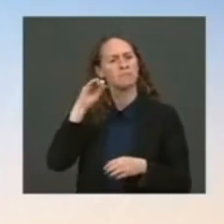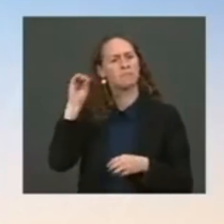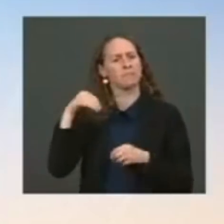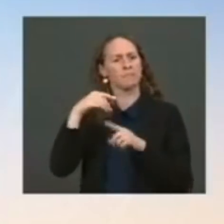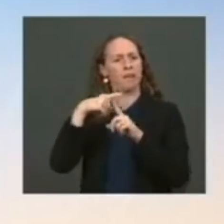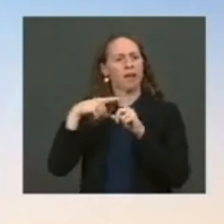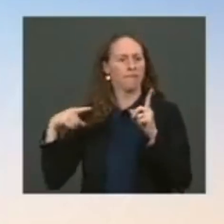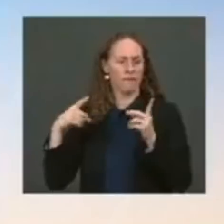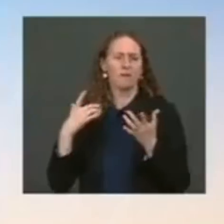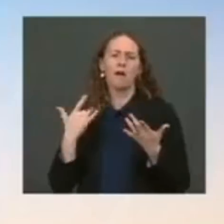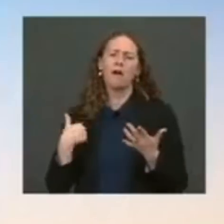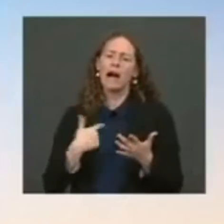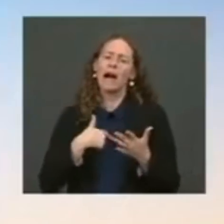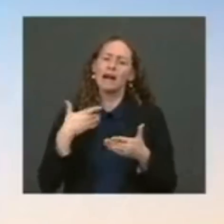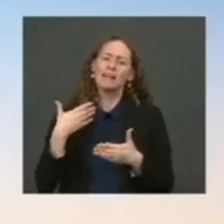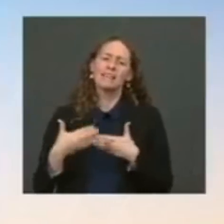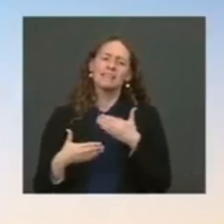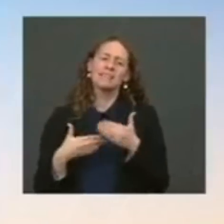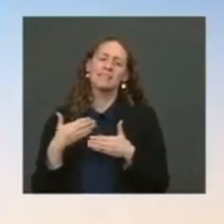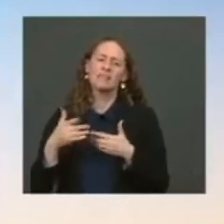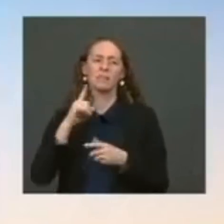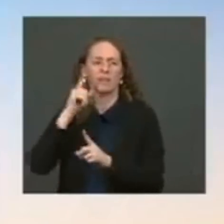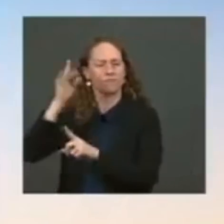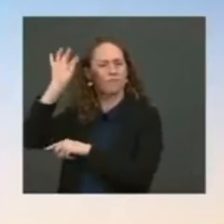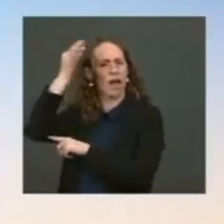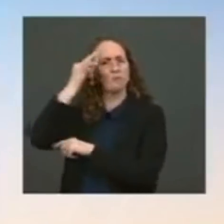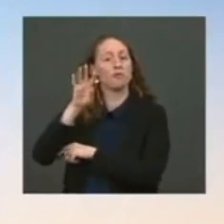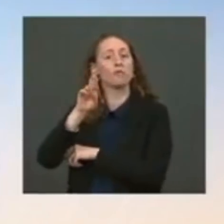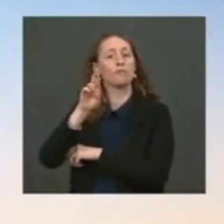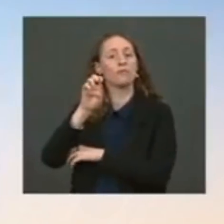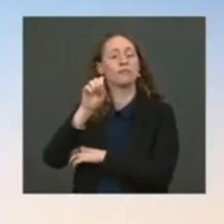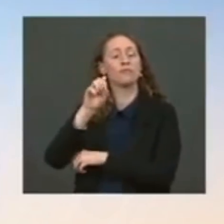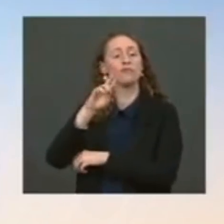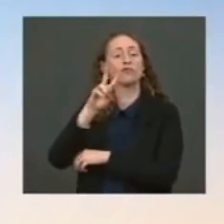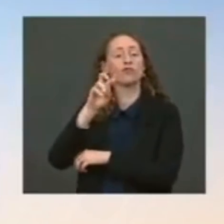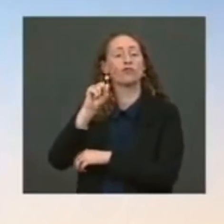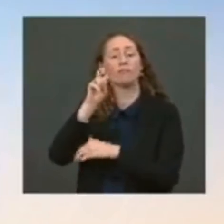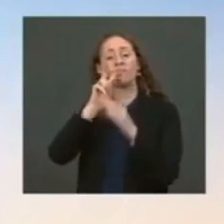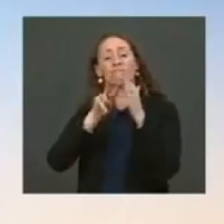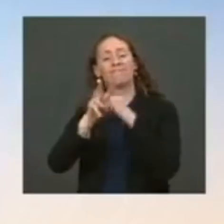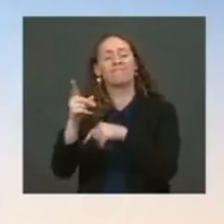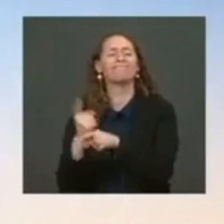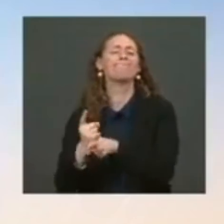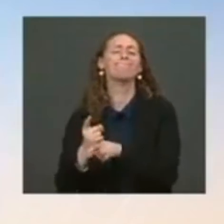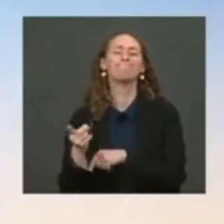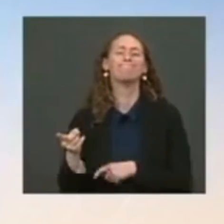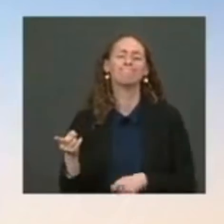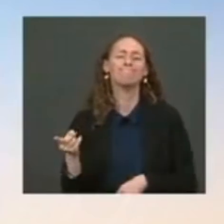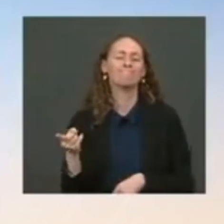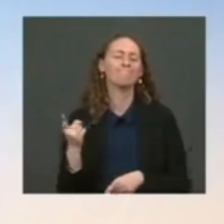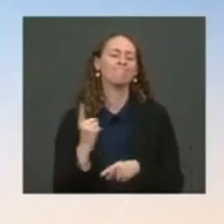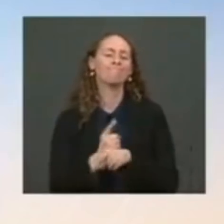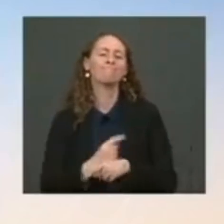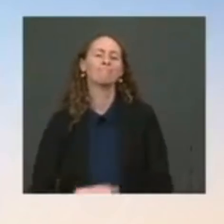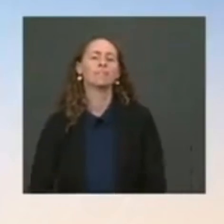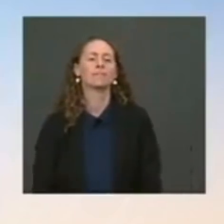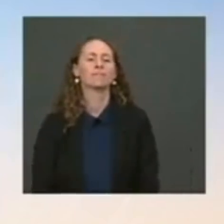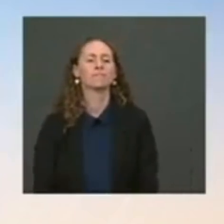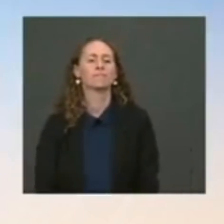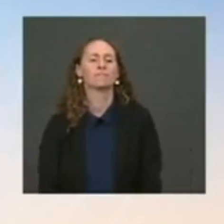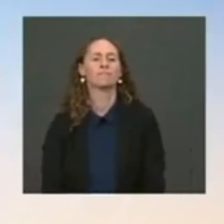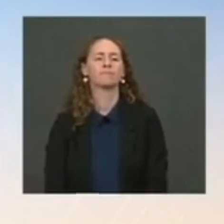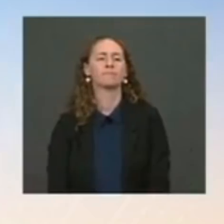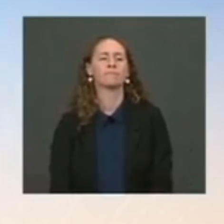Reserve, continues to be, and many Wall Street forecasters, which continue to predict project that inflation is expected to continue